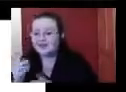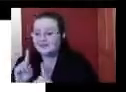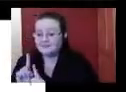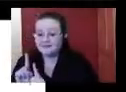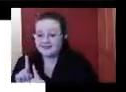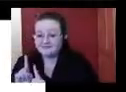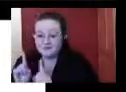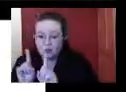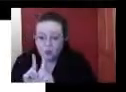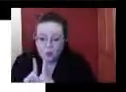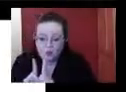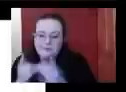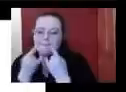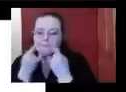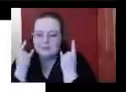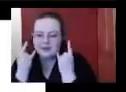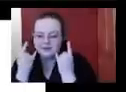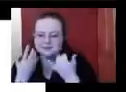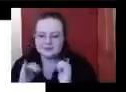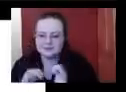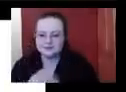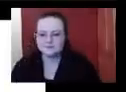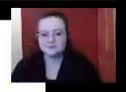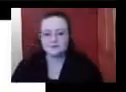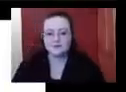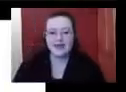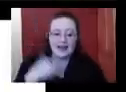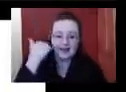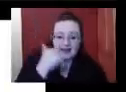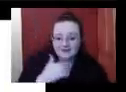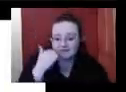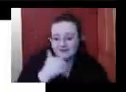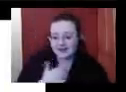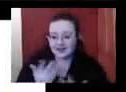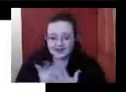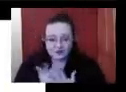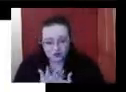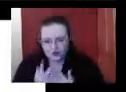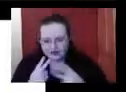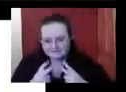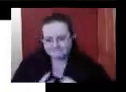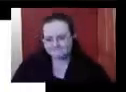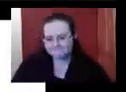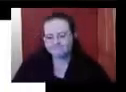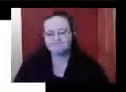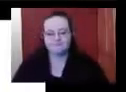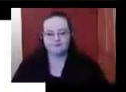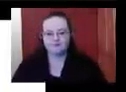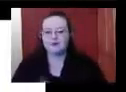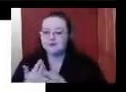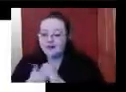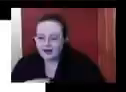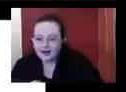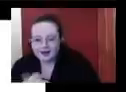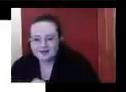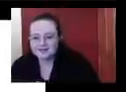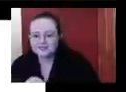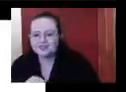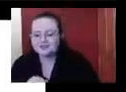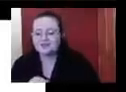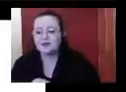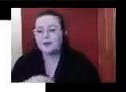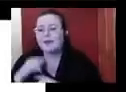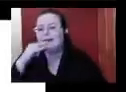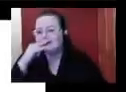maintained, complete the COVID-19 screening tool daily, follow good hand hygiene and cover your coughs and